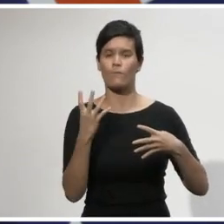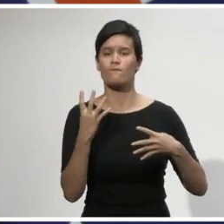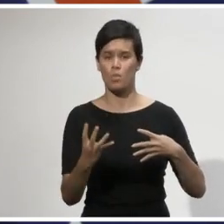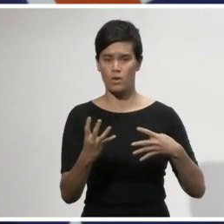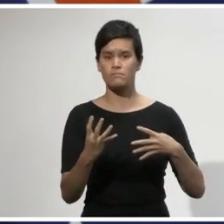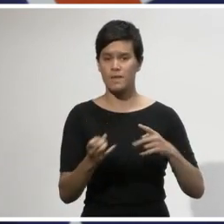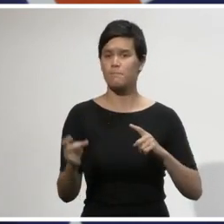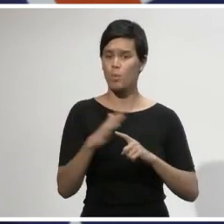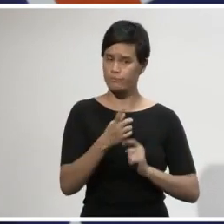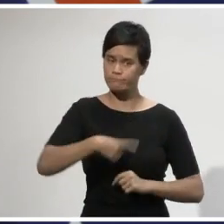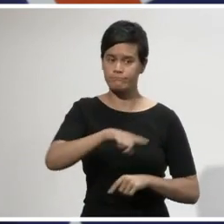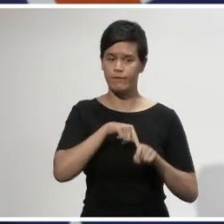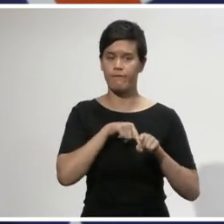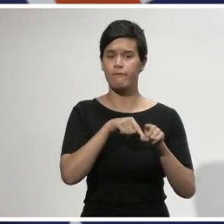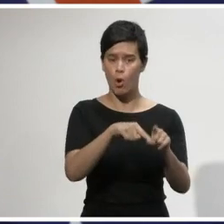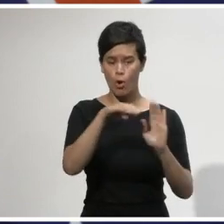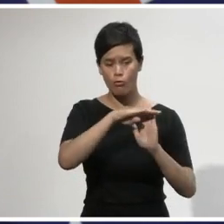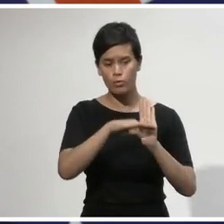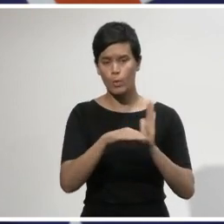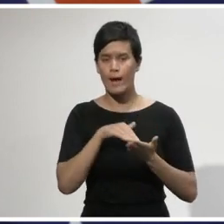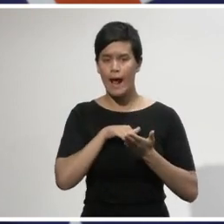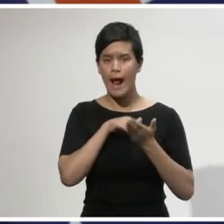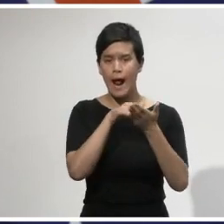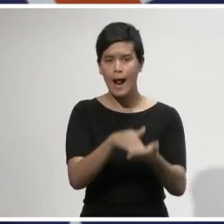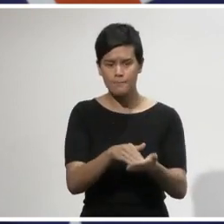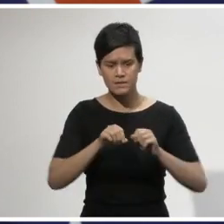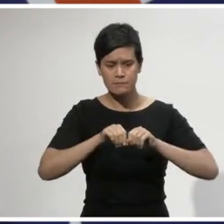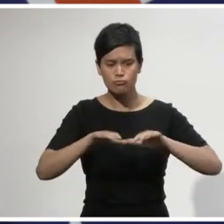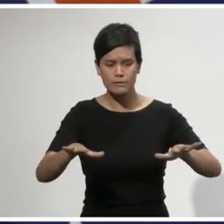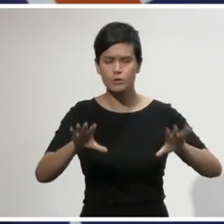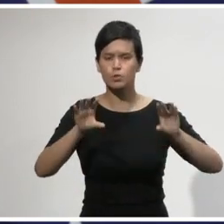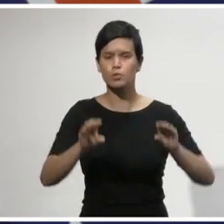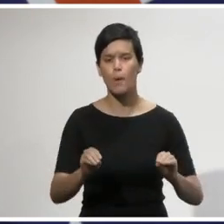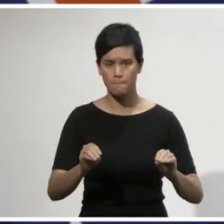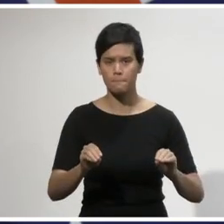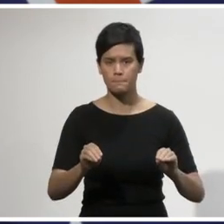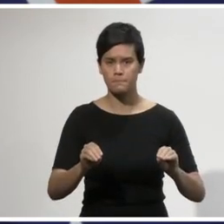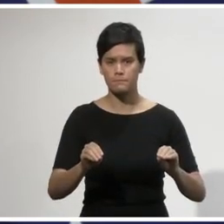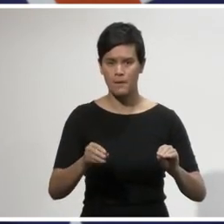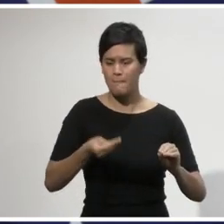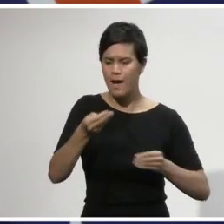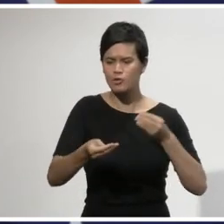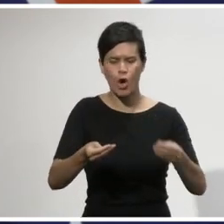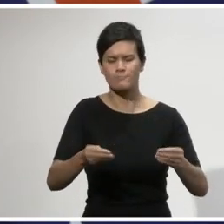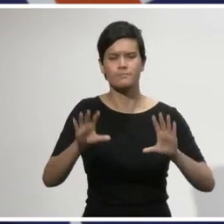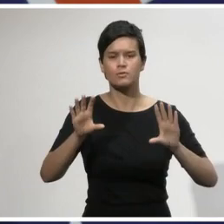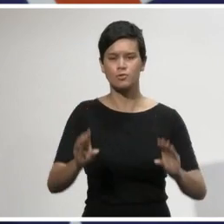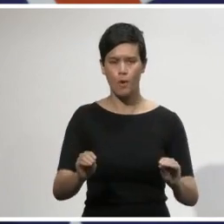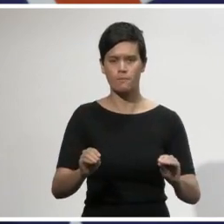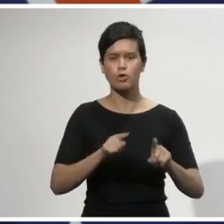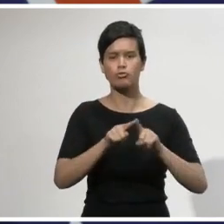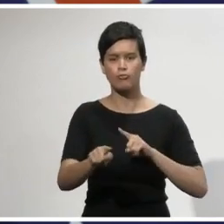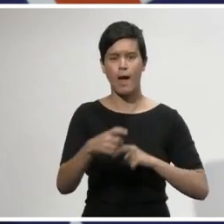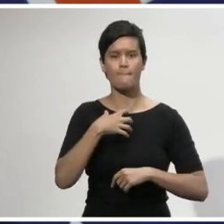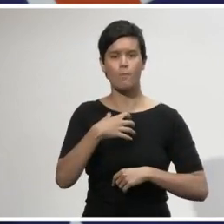we are all taking to limit spread, break the chain of transmission, and prevent deaths. Our